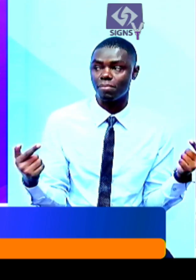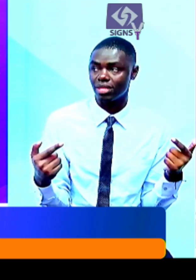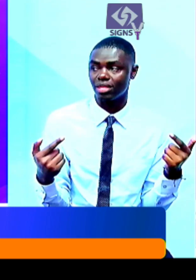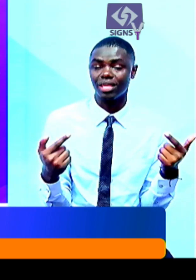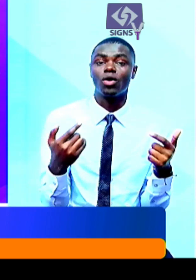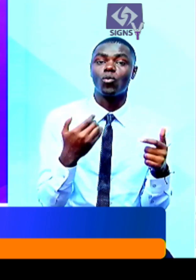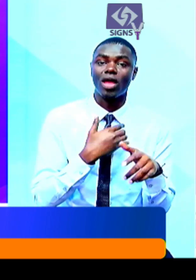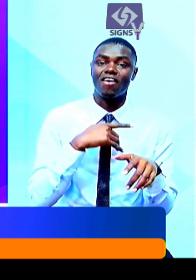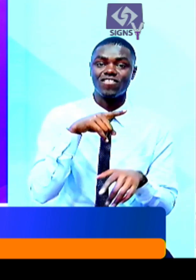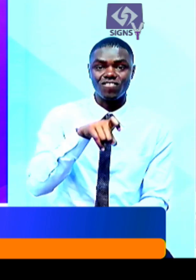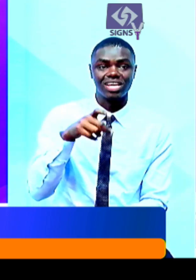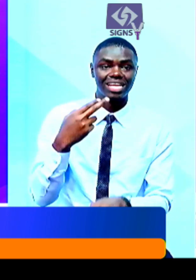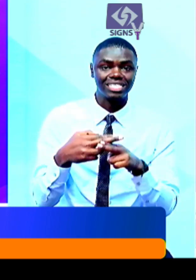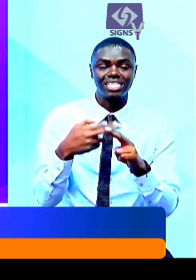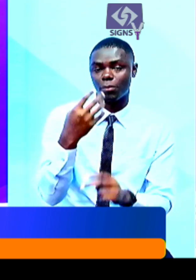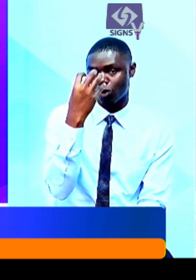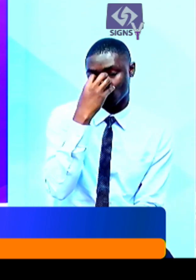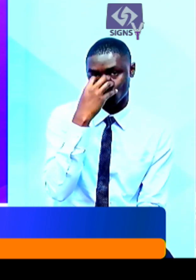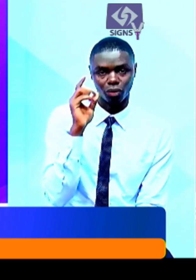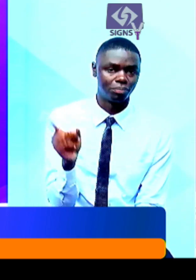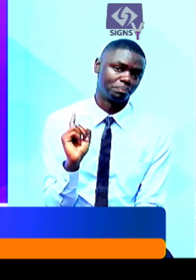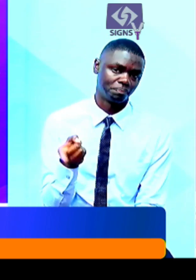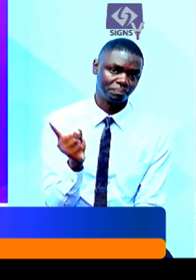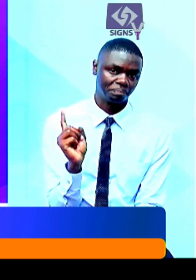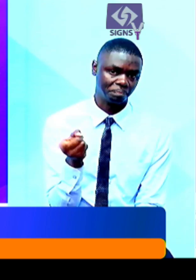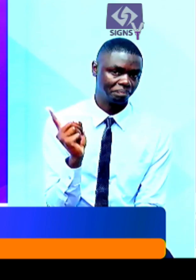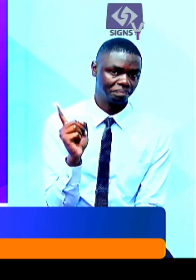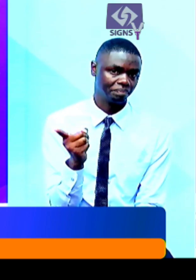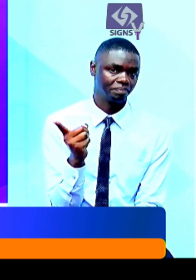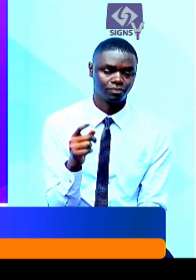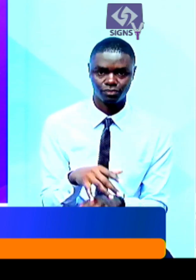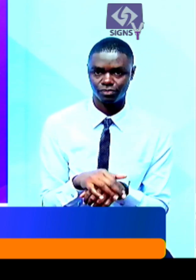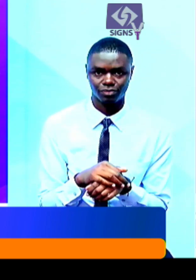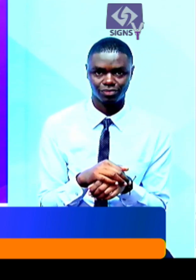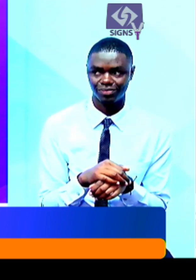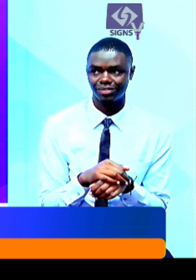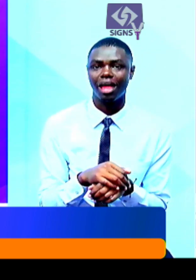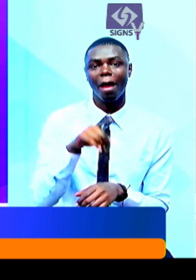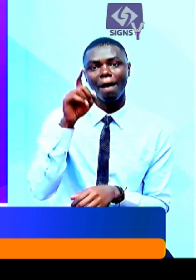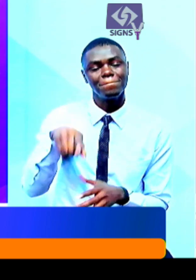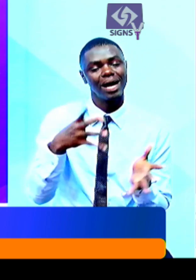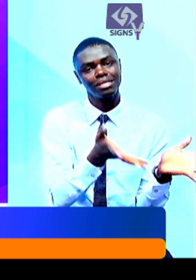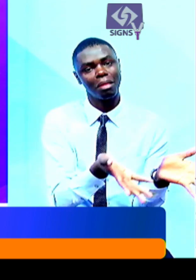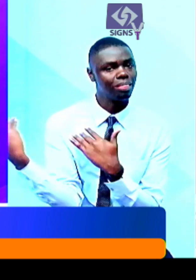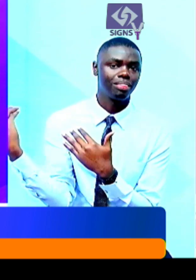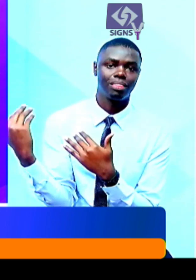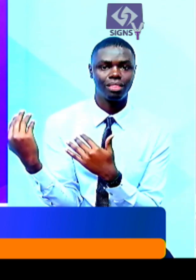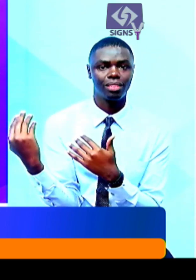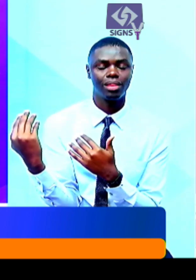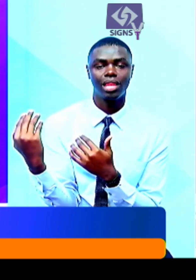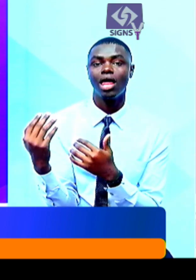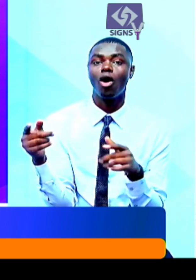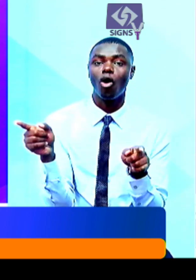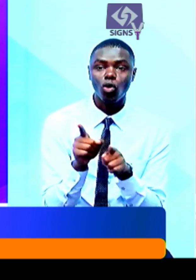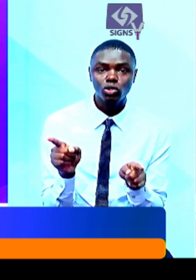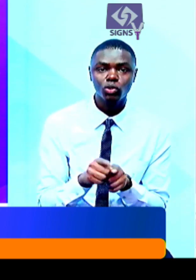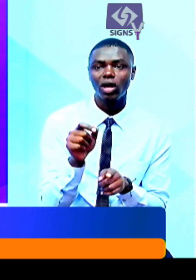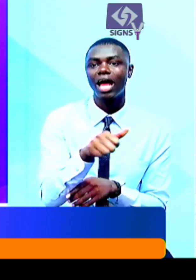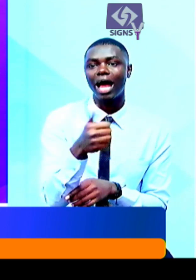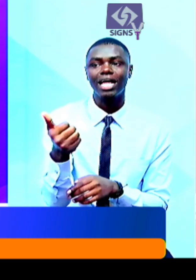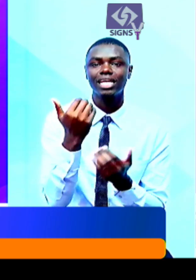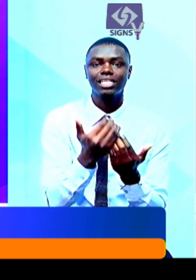virus called William Samoei Ruto. And that virus must go. Which has to leave, plus every other